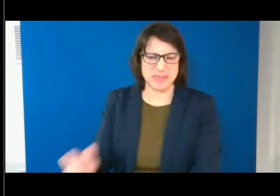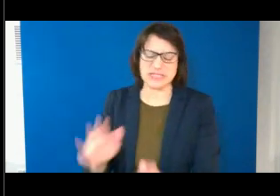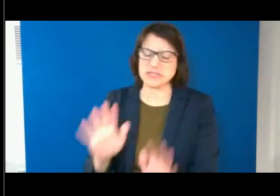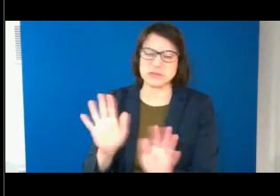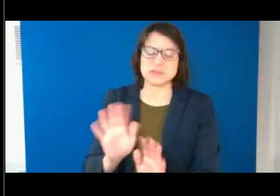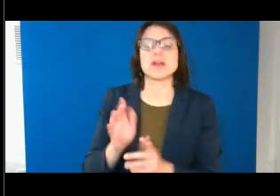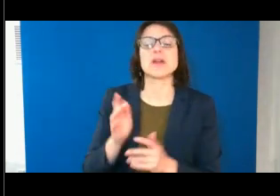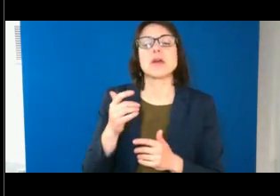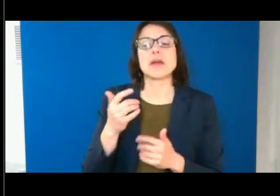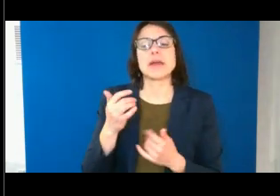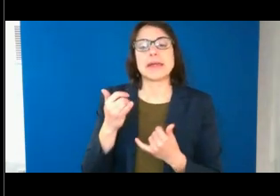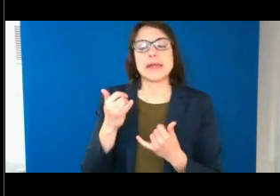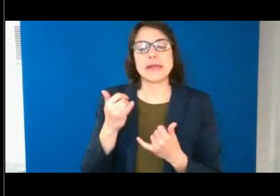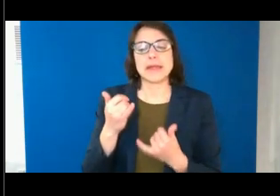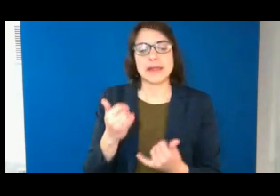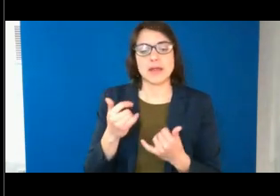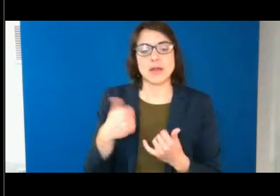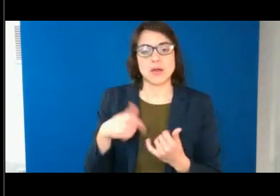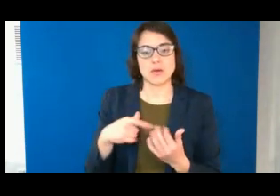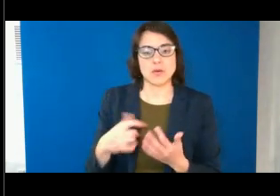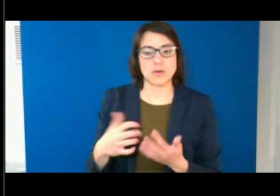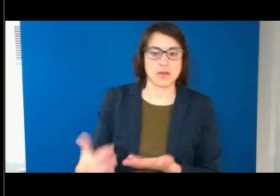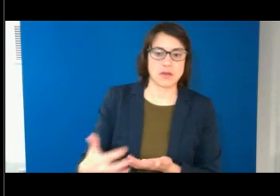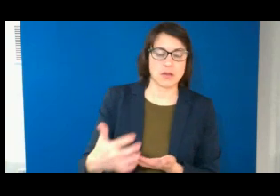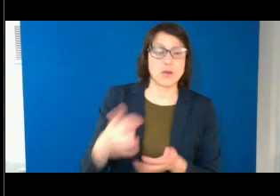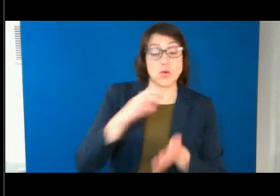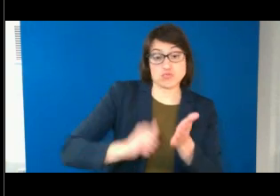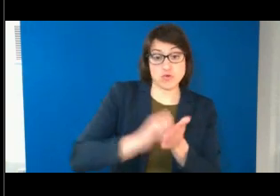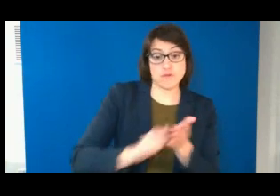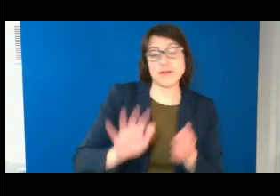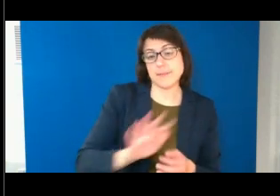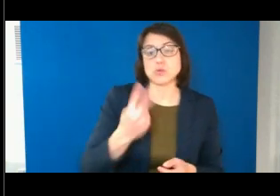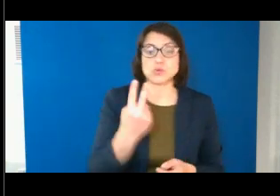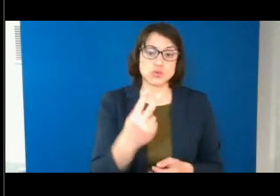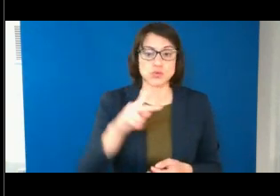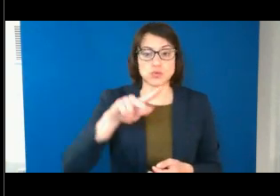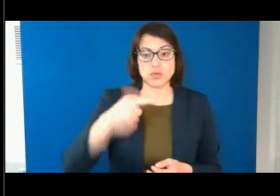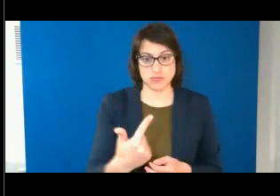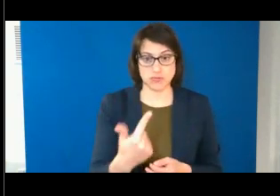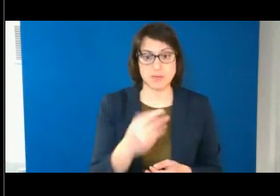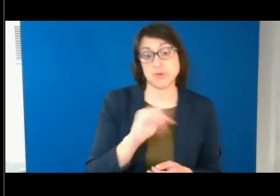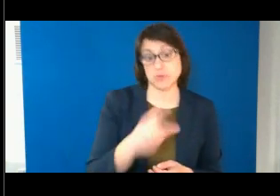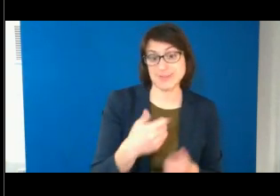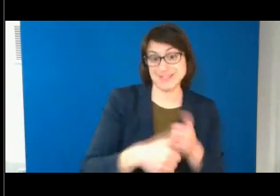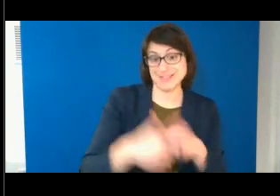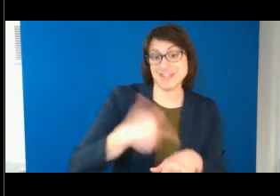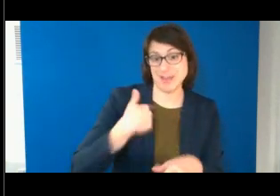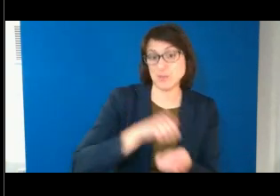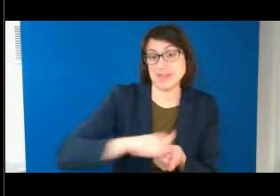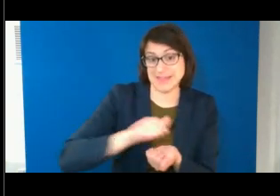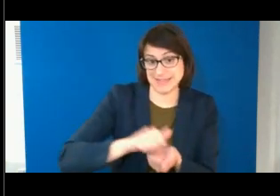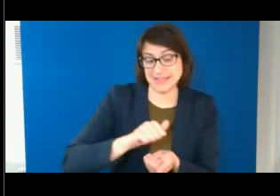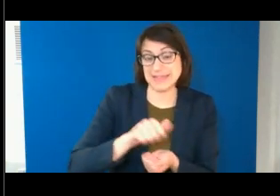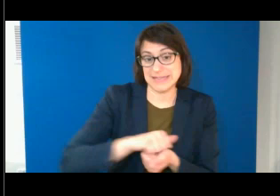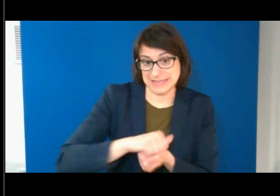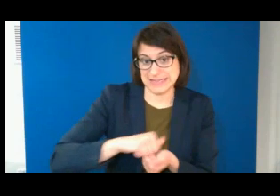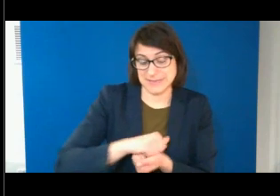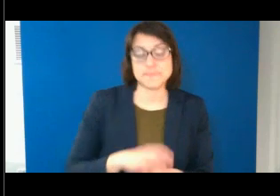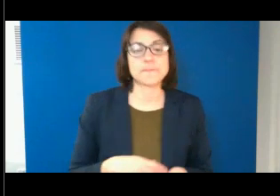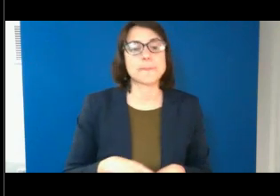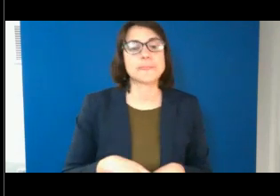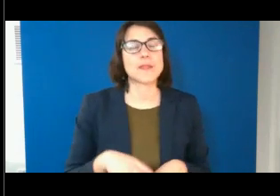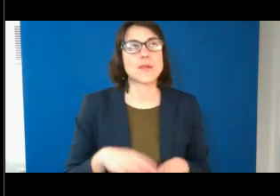it's around 2 kilos of microplastic being removed each time we're deploying. Next slide. So one of the many things, I have 20 things I